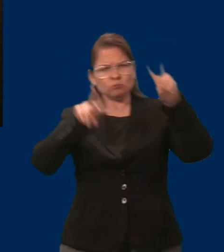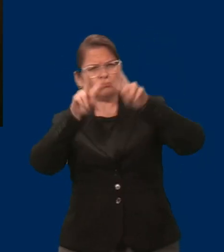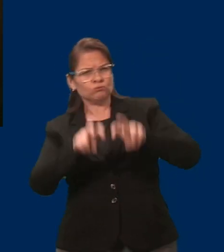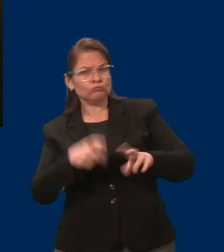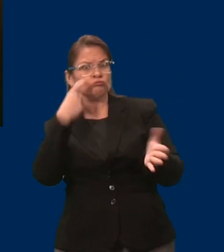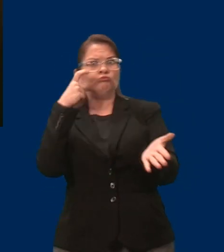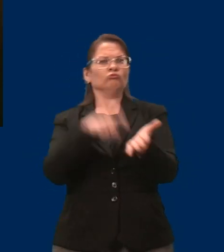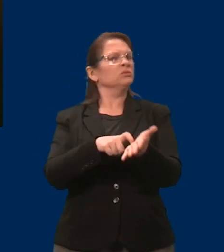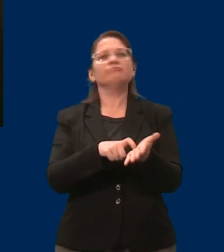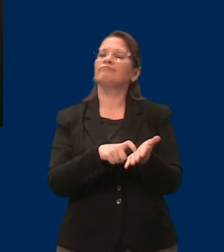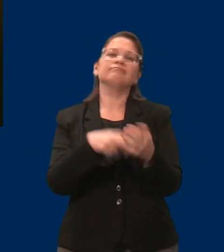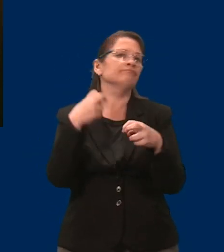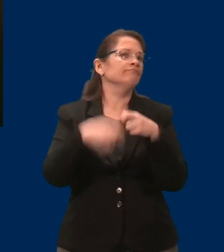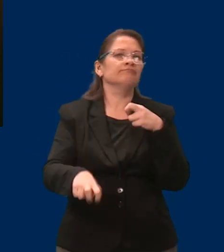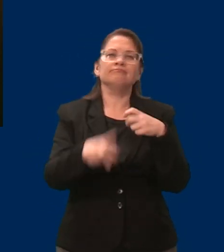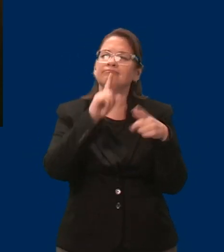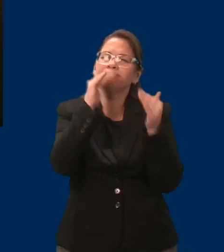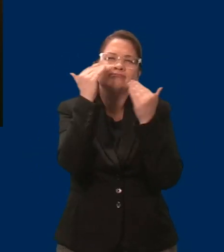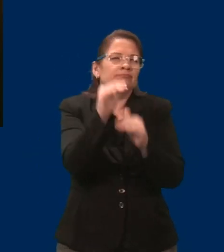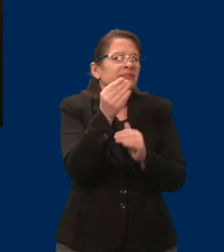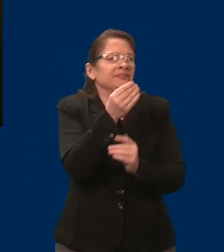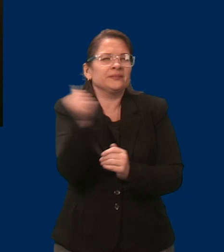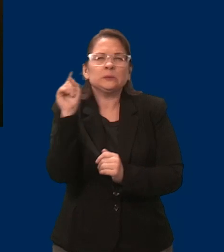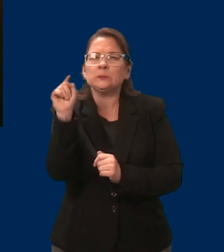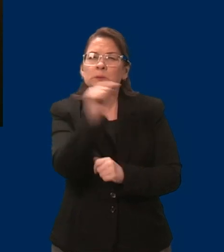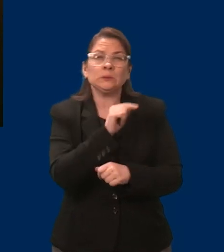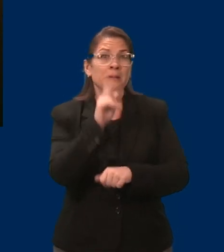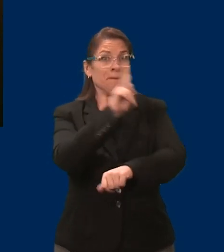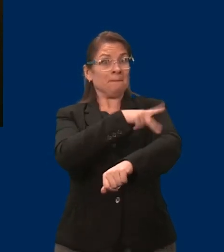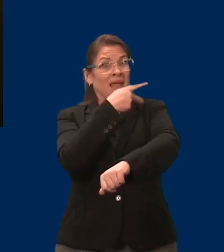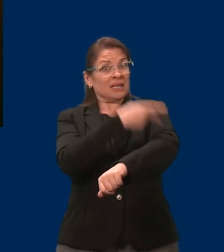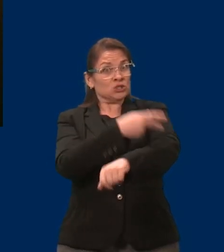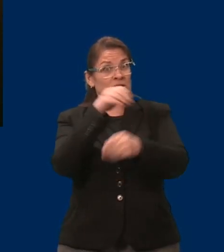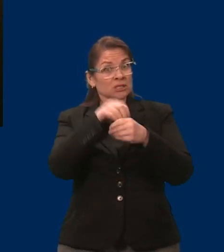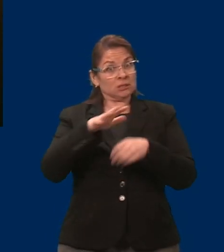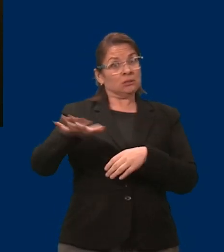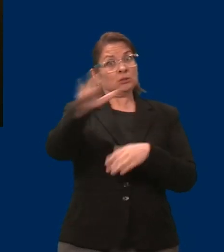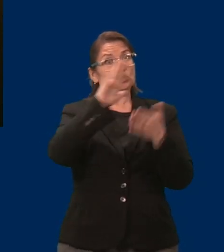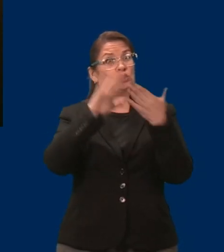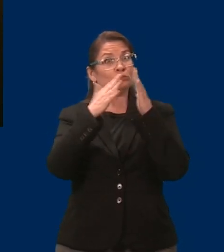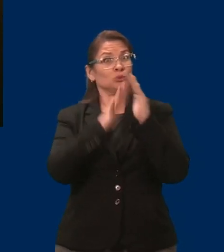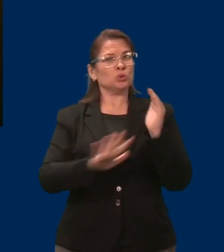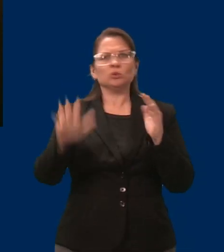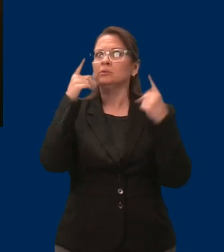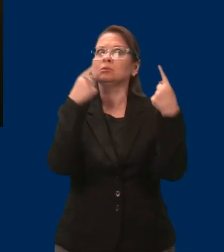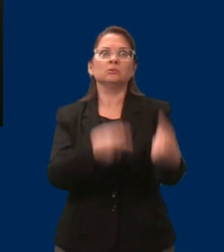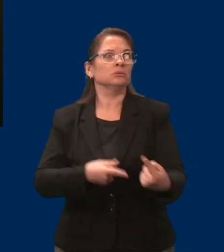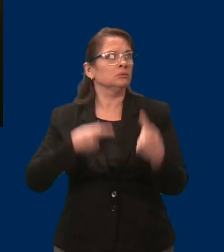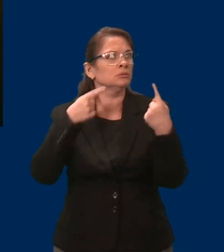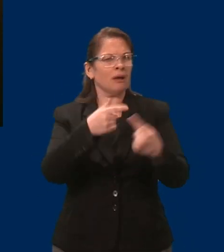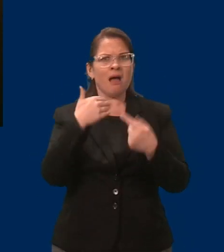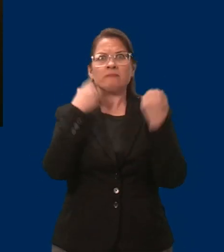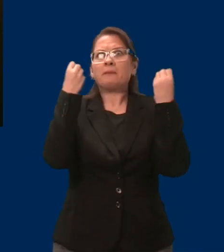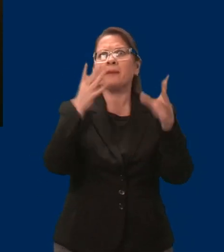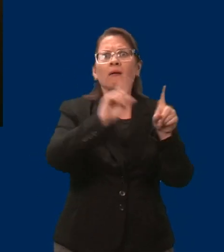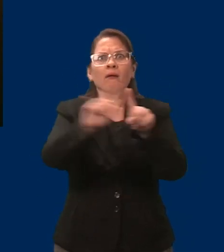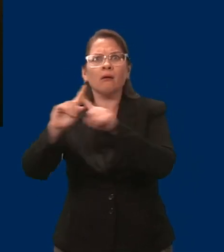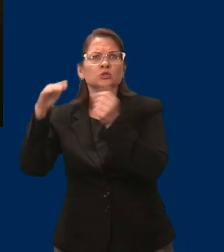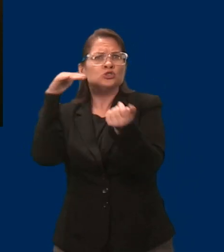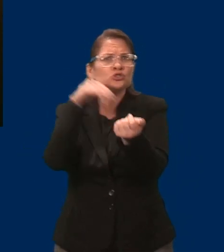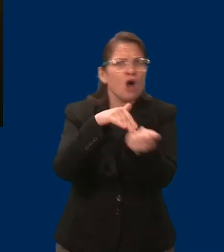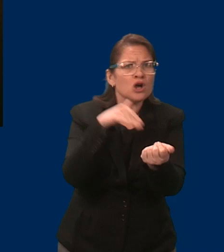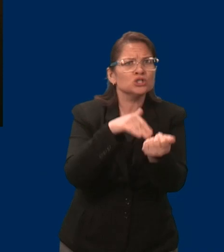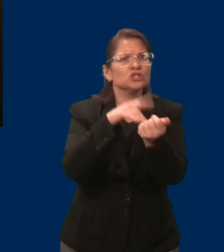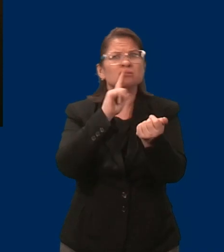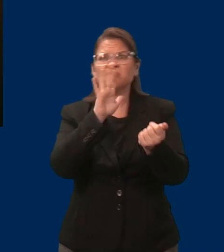with. So some of our patient communities in the rare disease community have a handful of specialists in the United States. It's not unheard of for